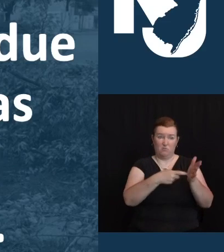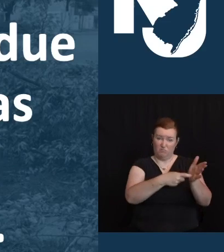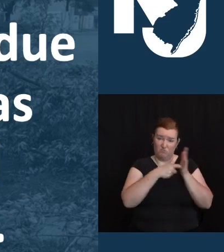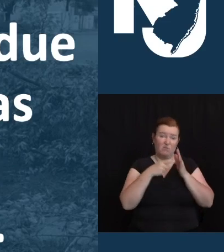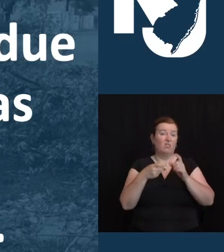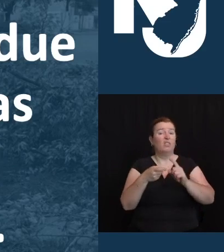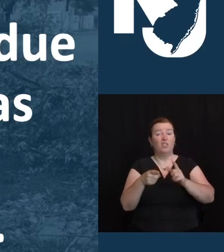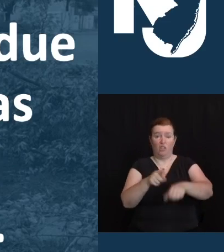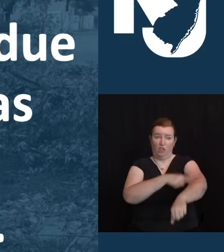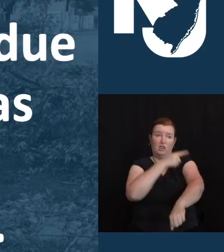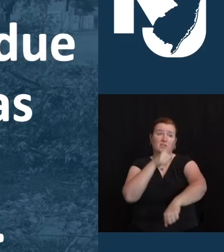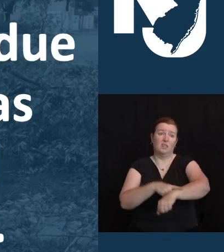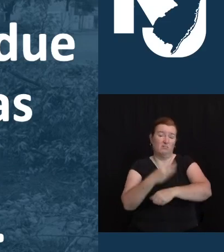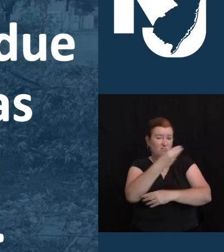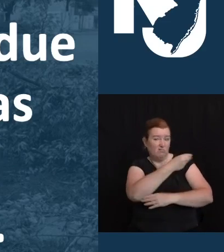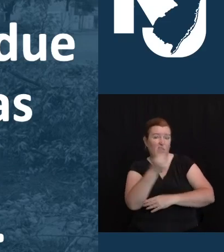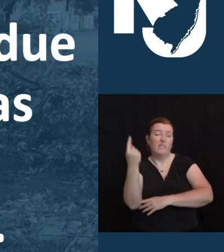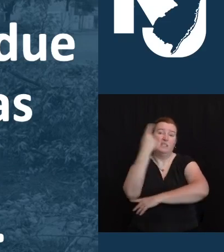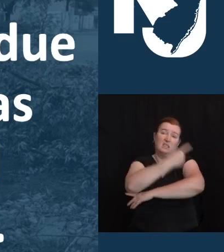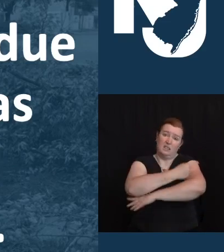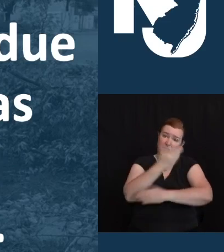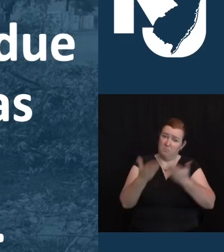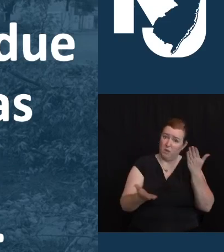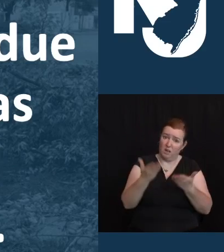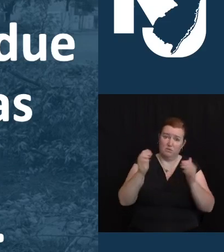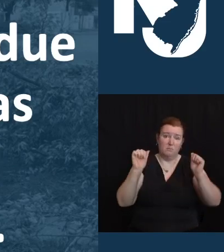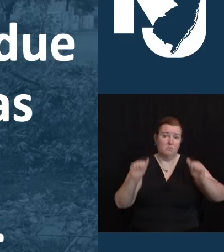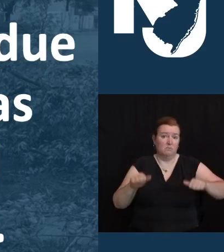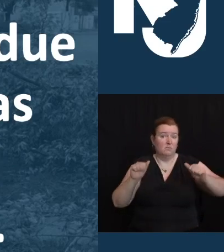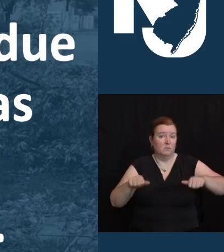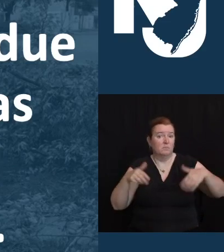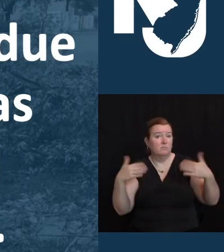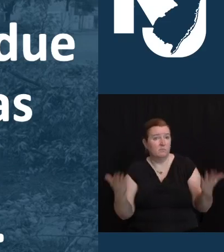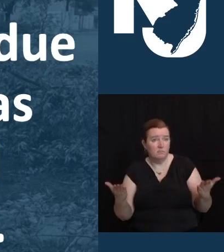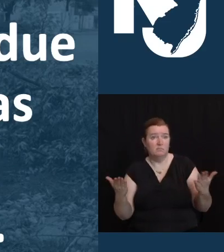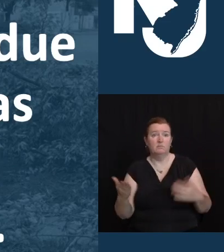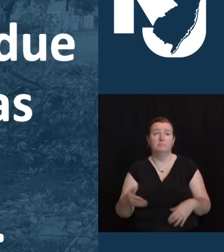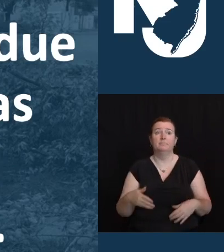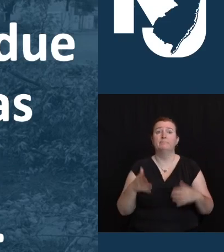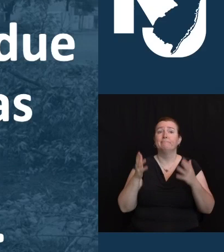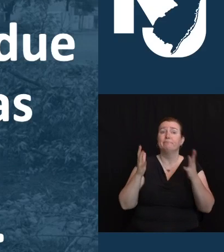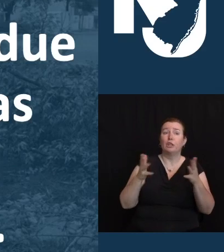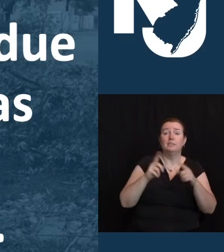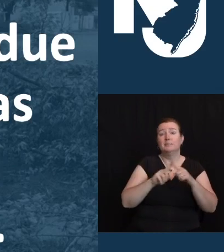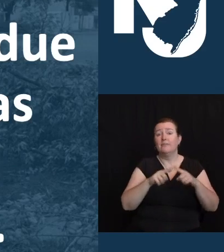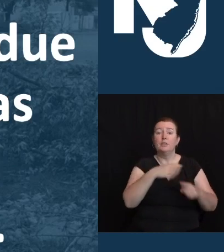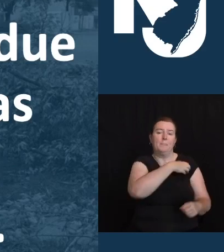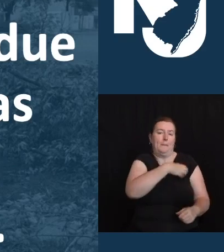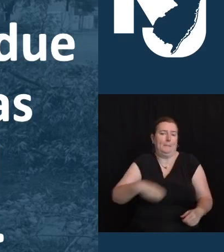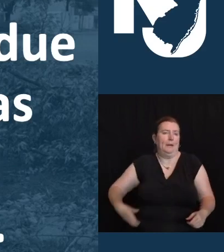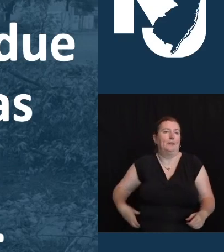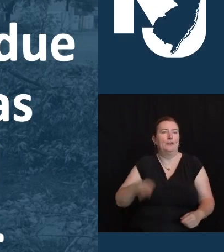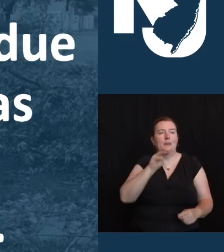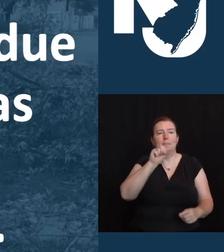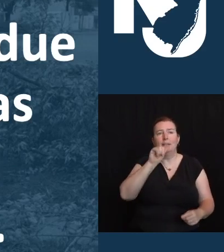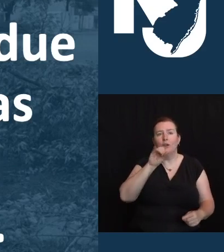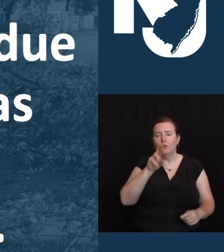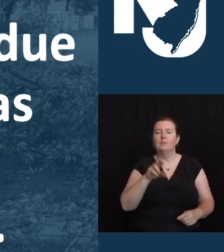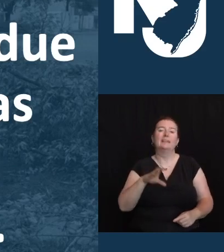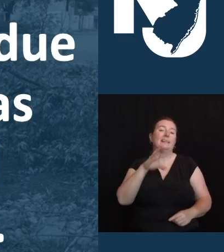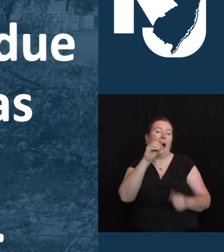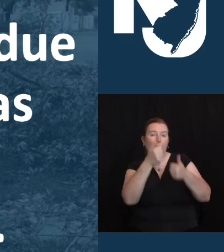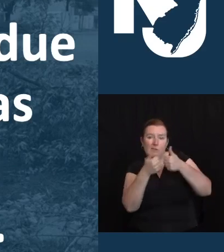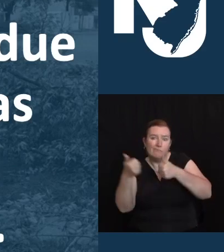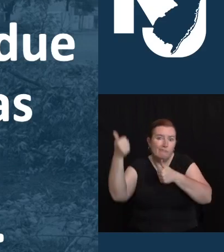instead of hours. I've been back and forth with mayors, county officials, electric service CEOs, and